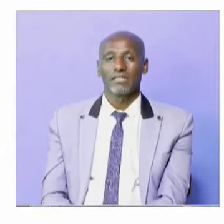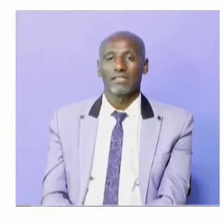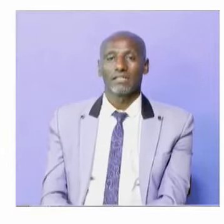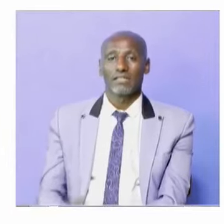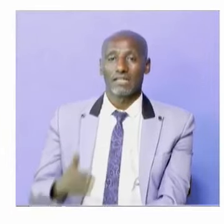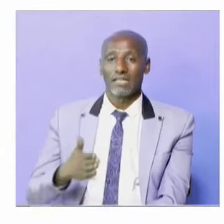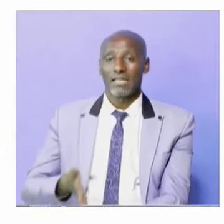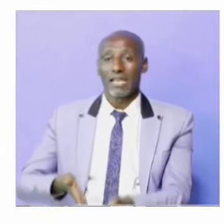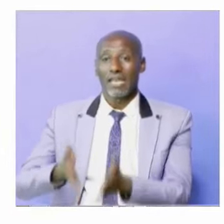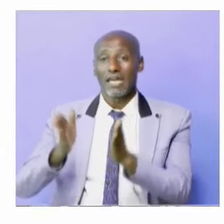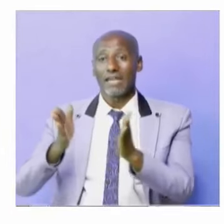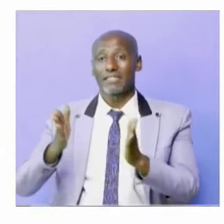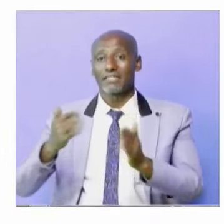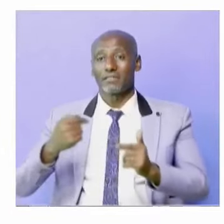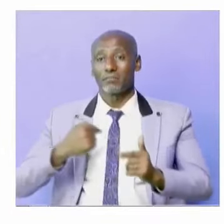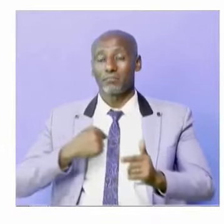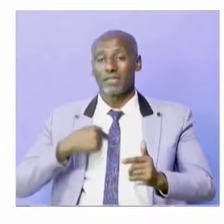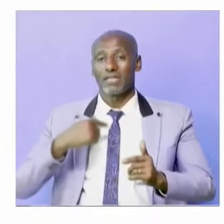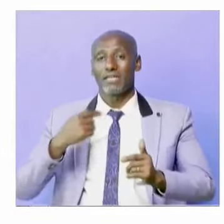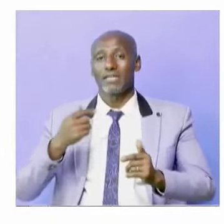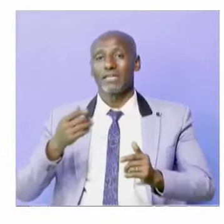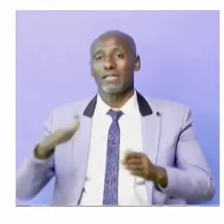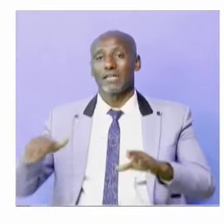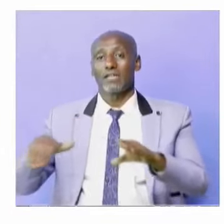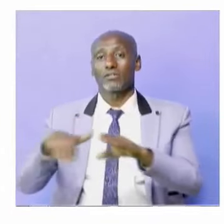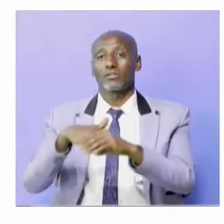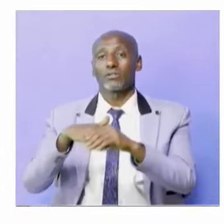let me introduce